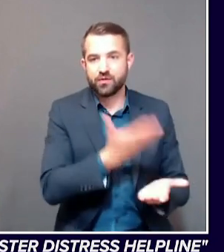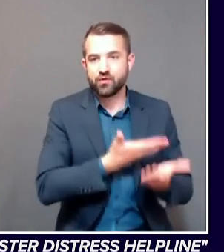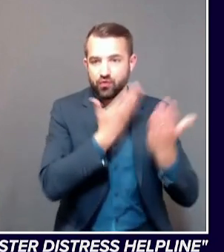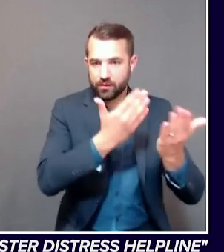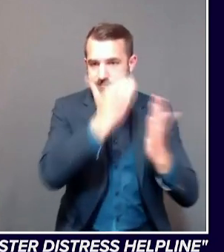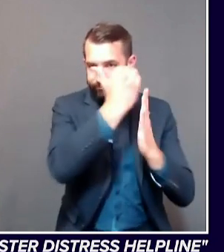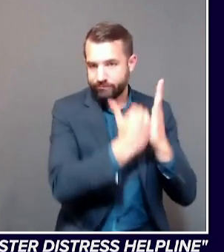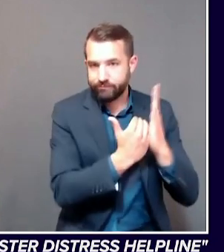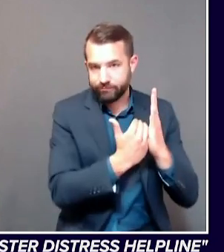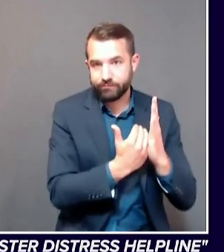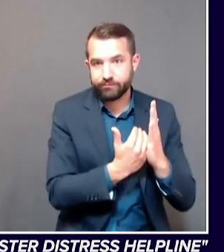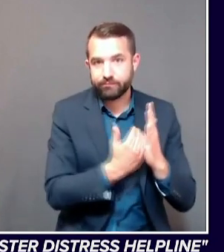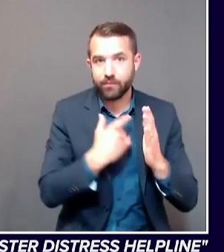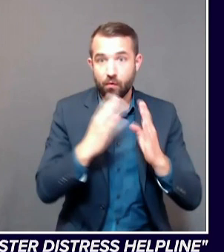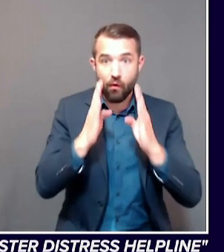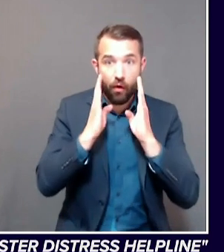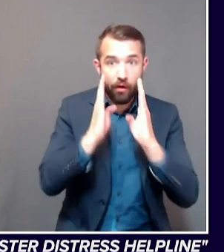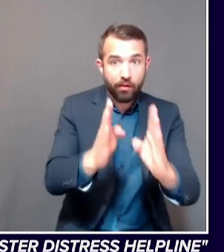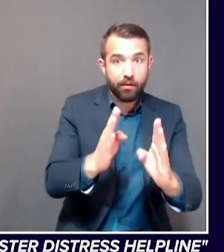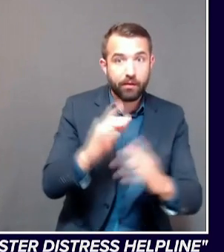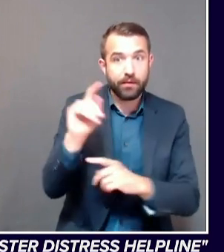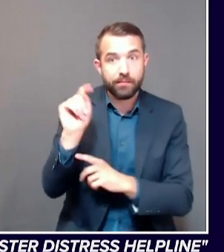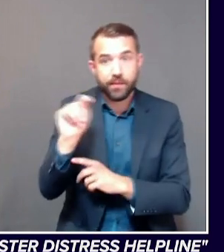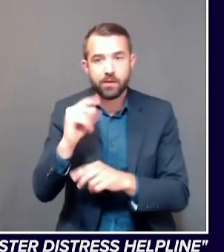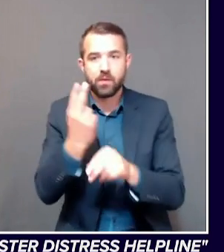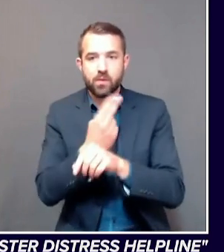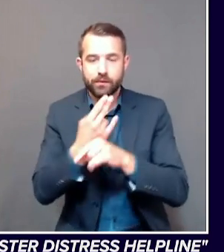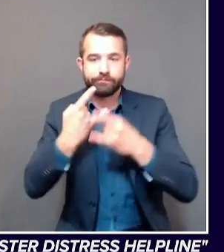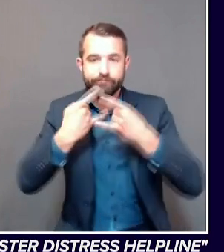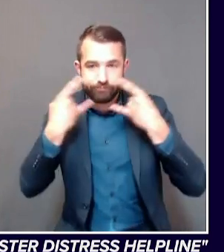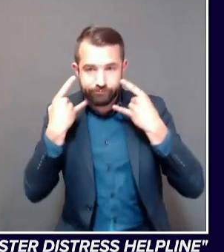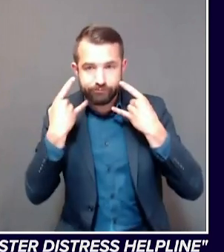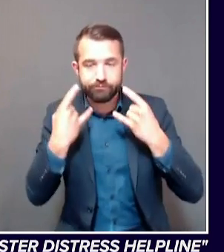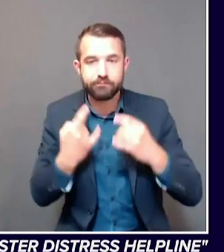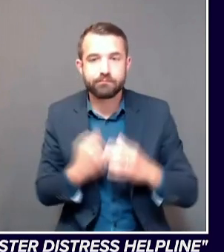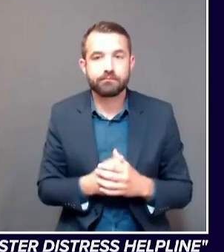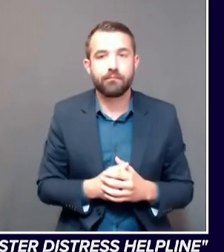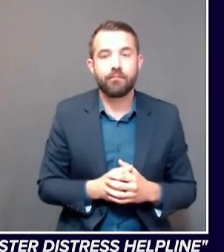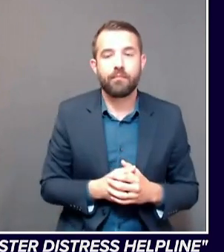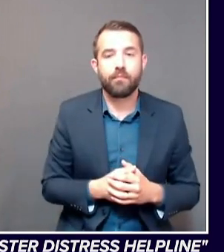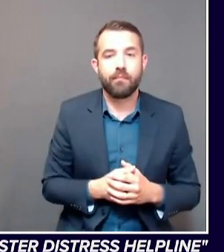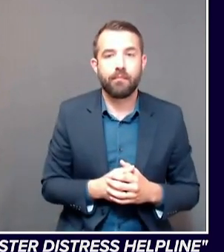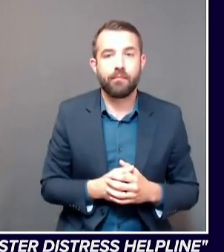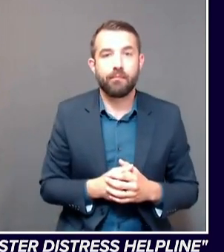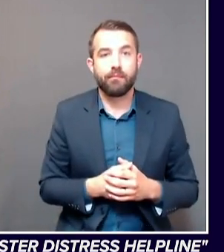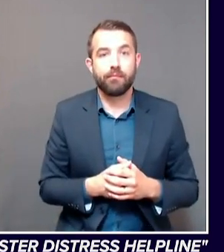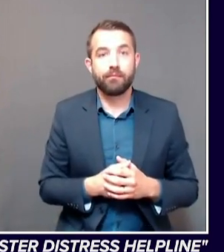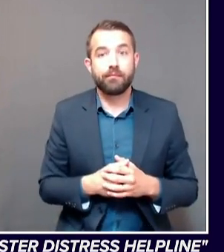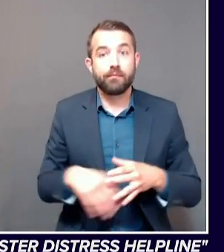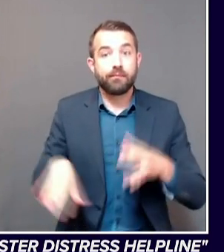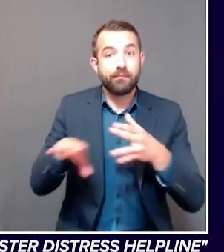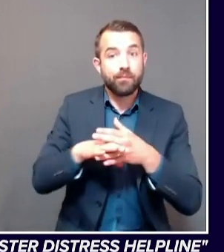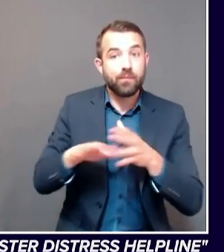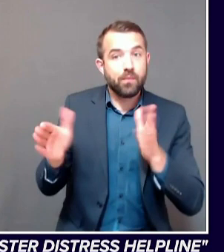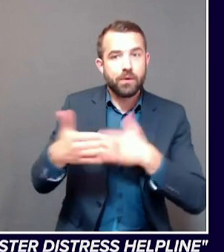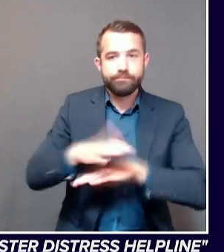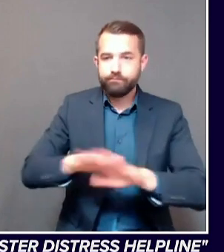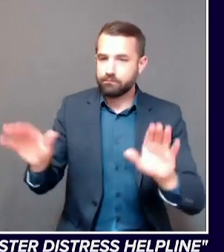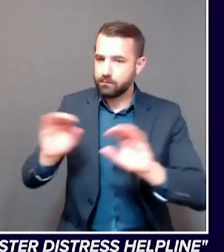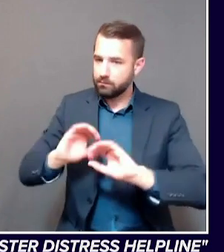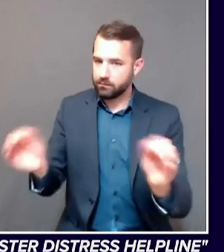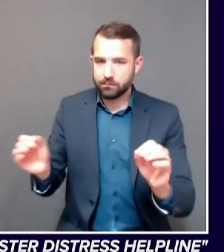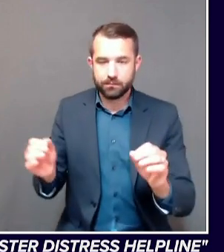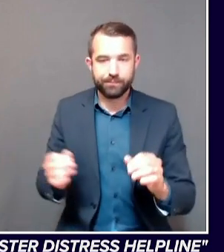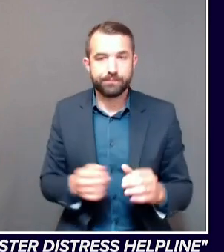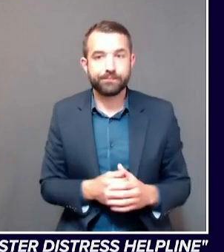the hallways, in restrooms, in elevators. We've moved tables out of any break rooms so people are not congregating there.